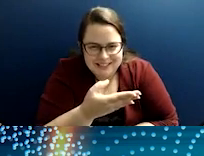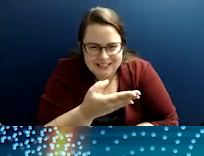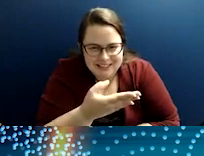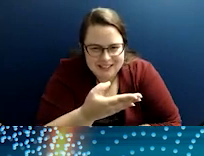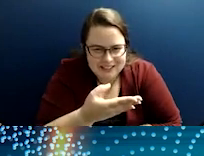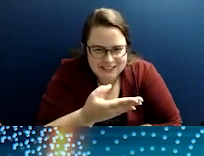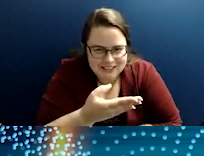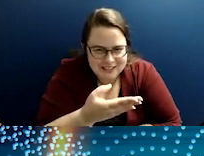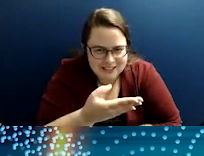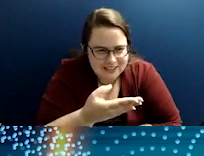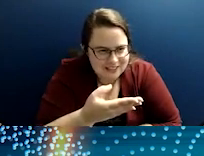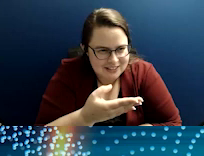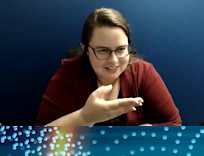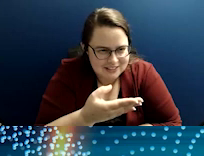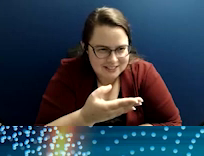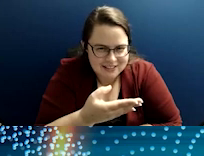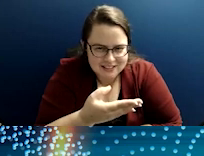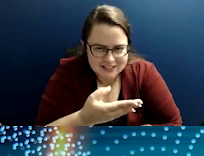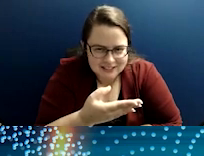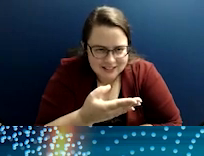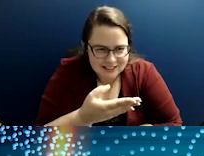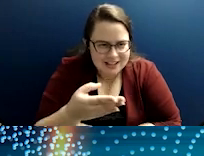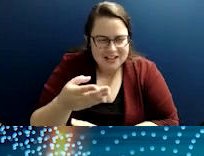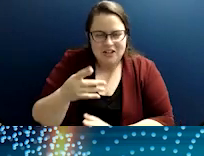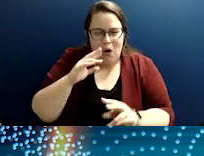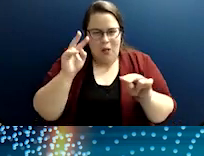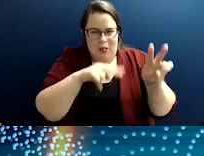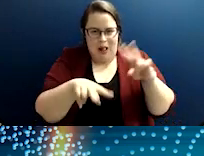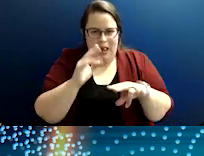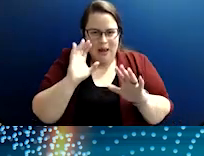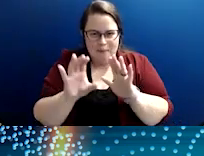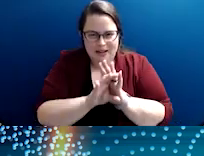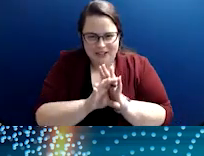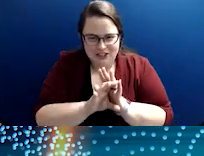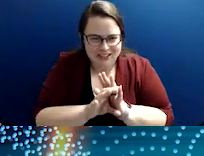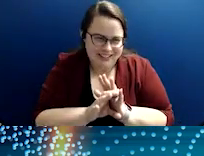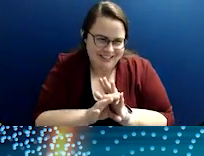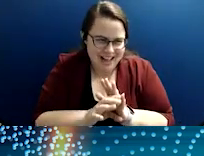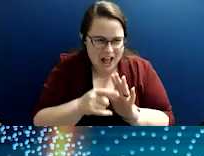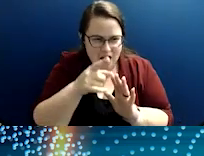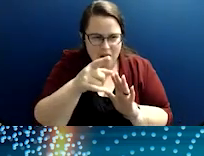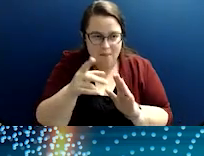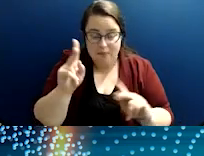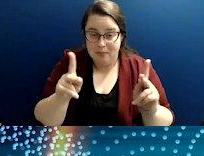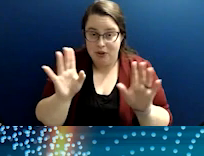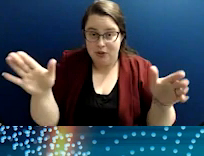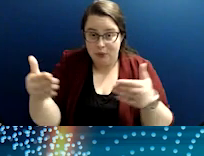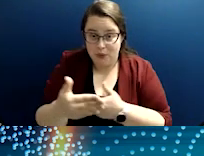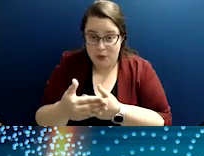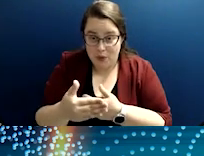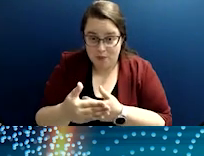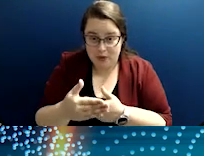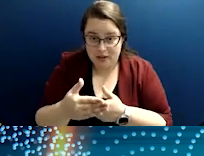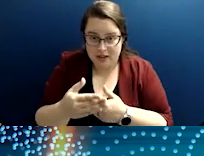Before I begin, I just want you to take a look at this picture and those that are in the room, hold